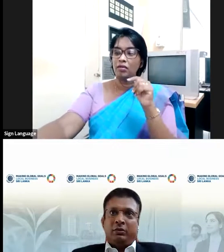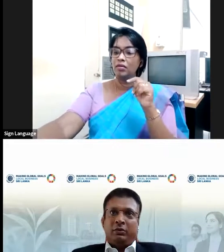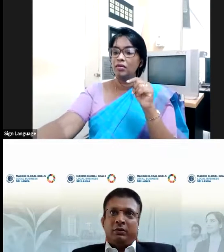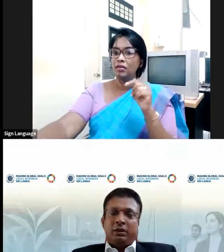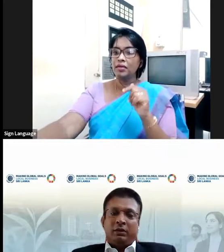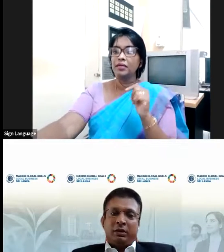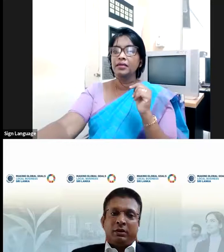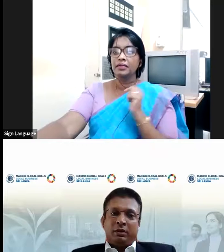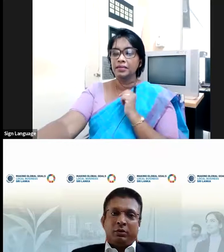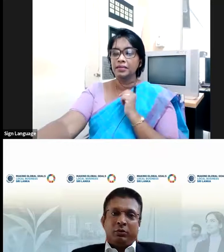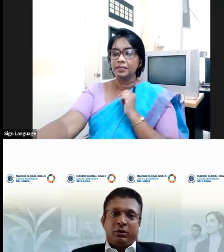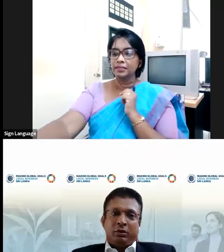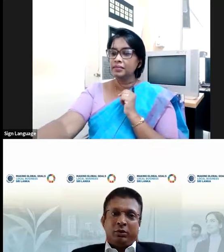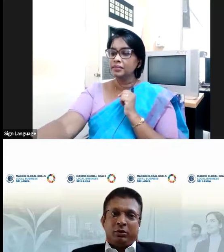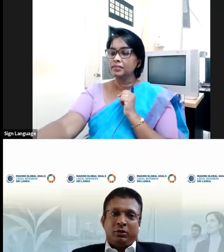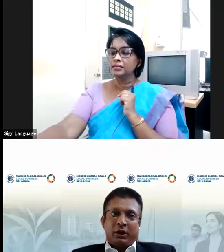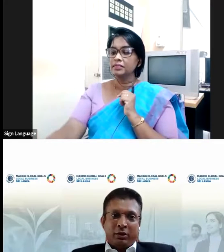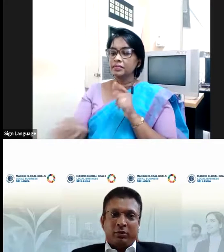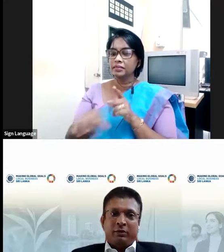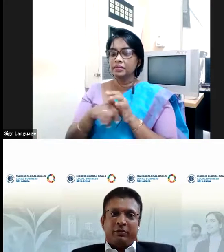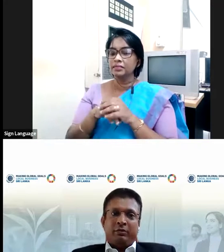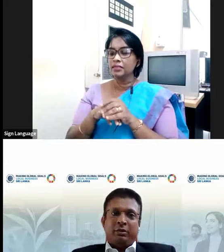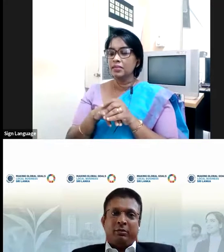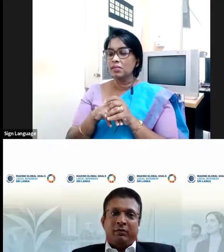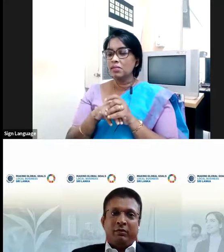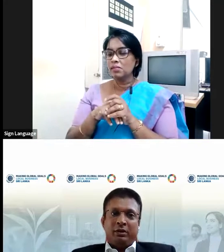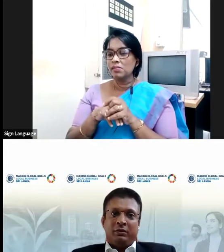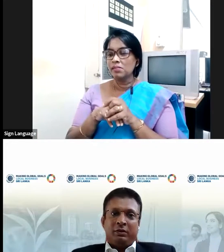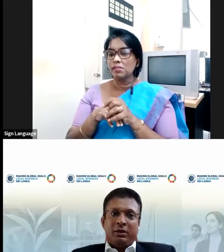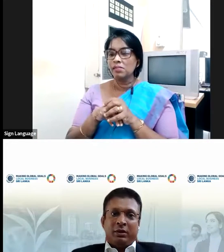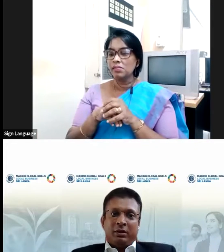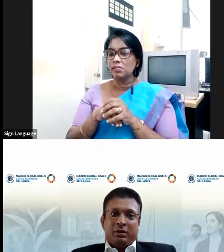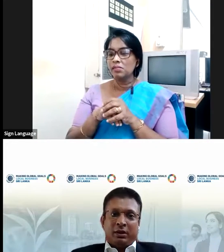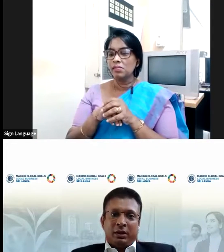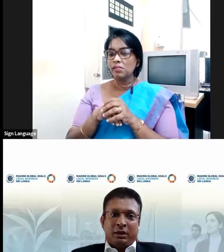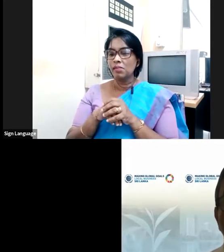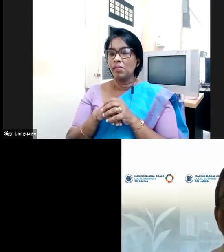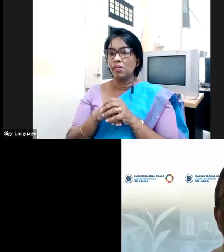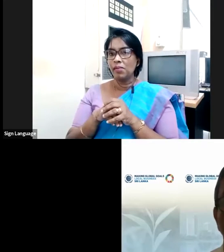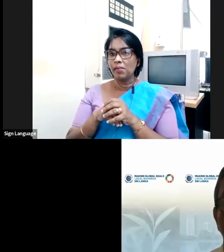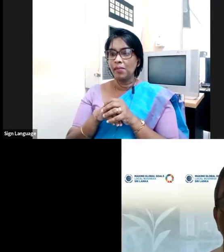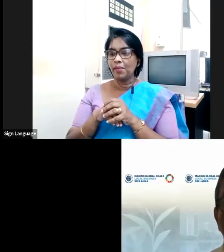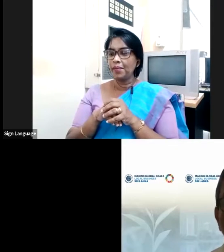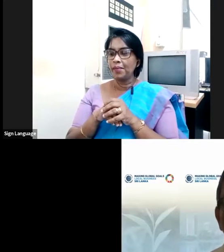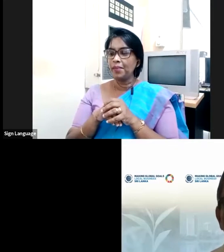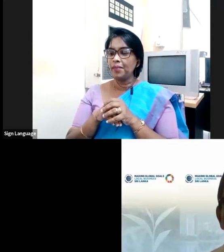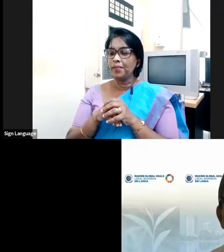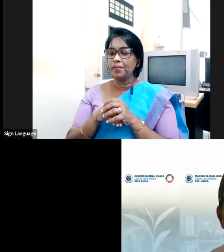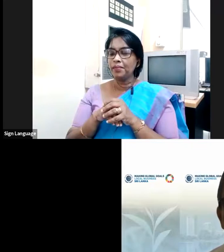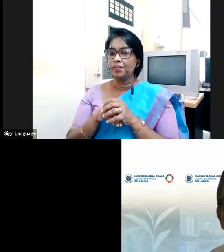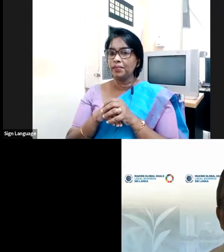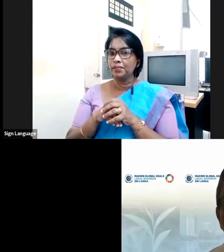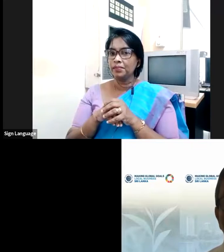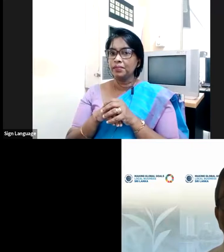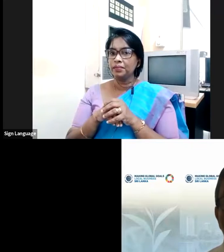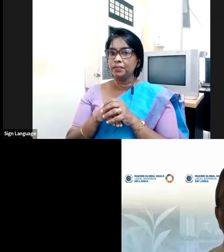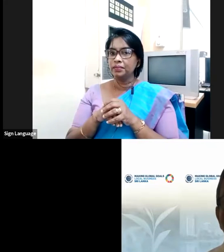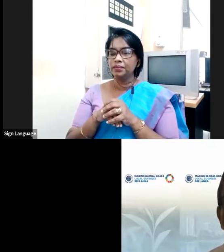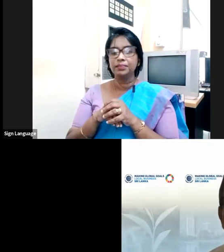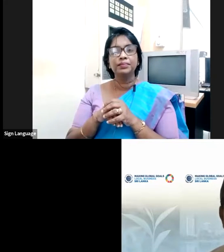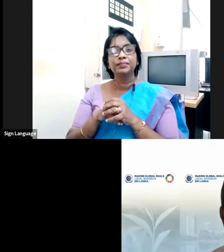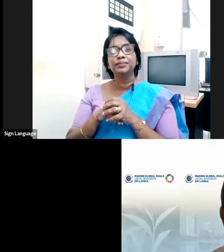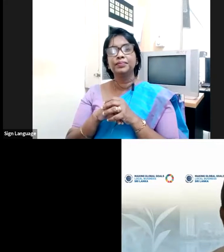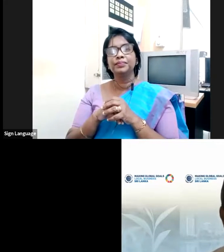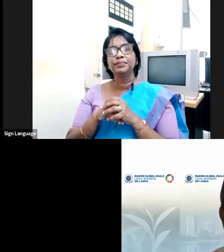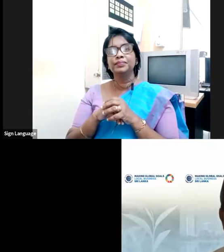Faculty of Graduate Studies at University of Moratuwa. Thank you, Professor, for being with us. I'd like to open the floor to you to share